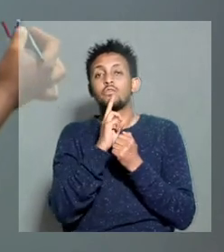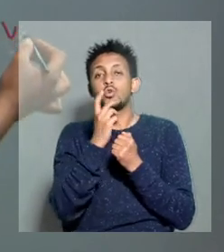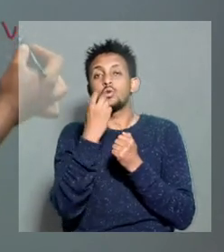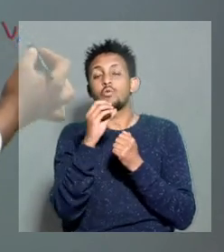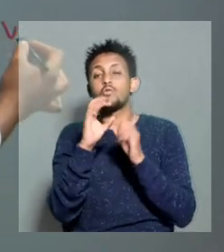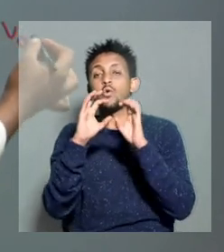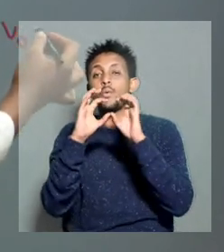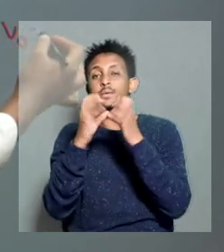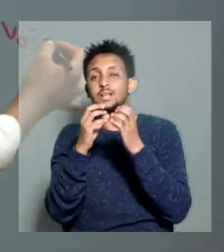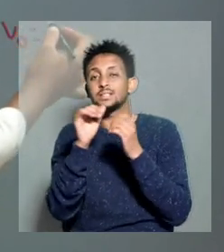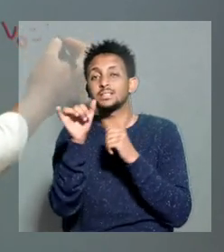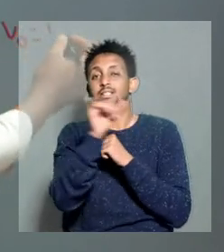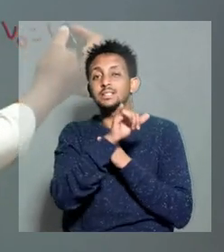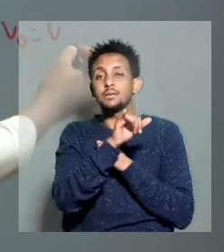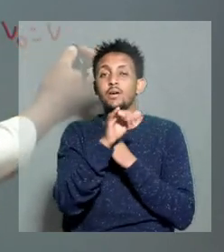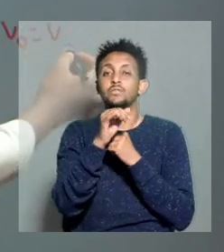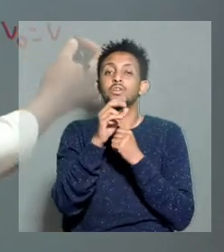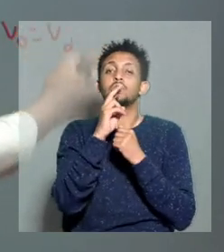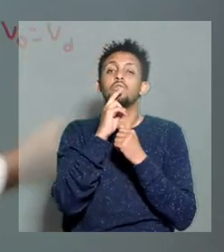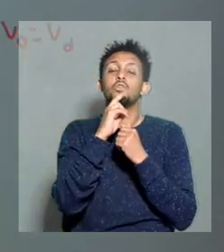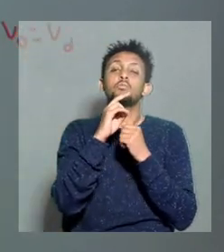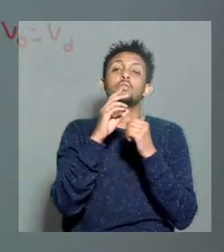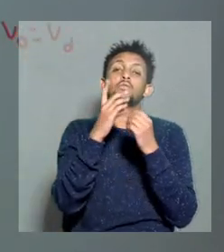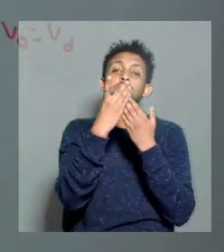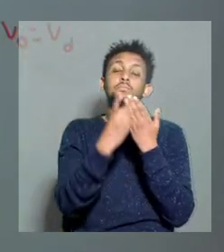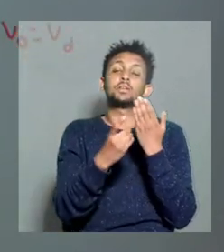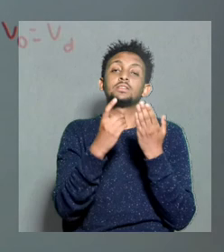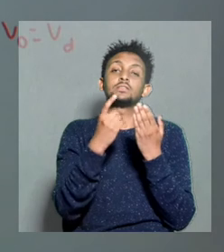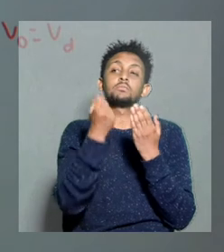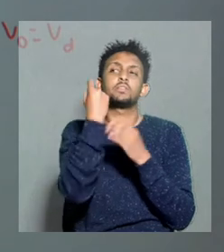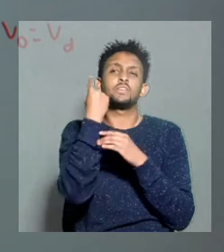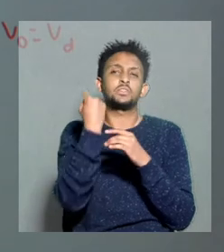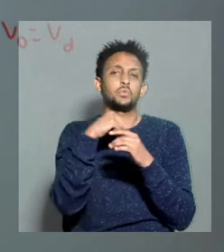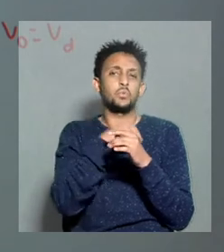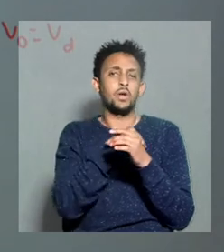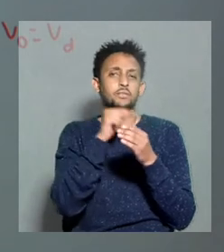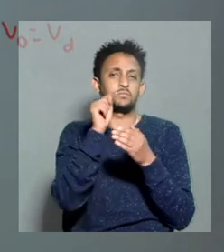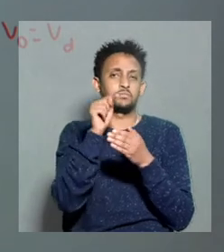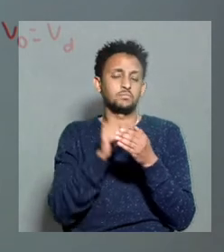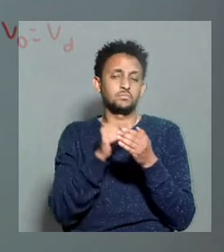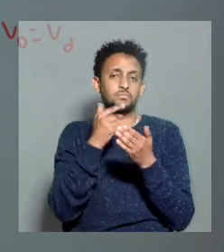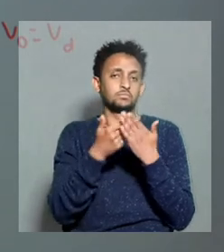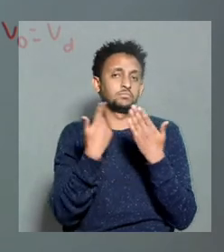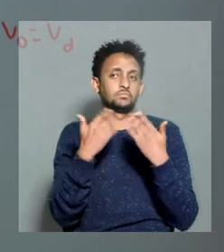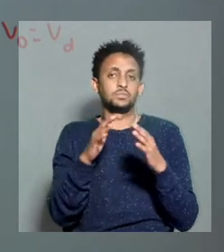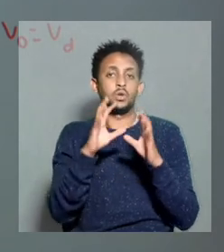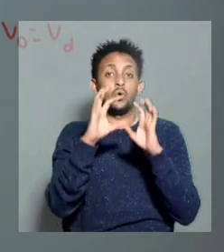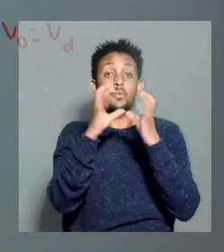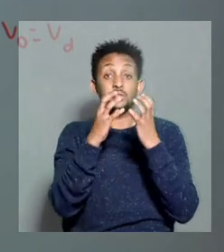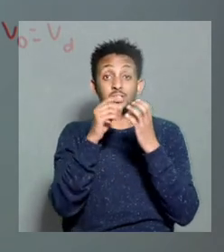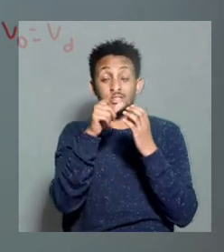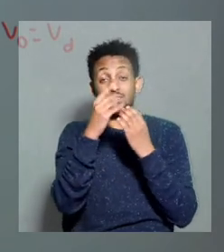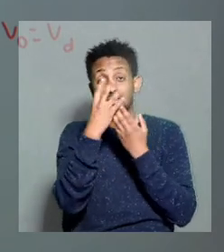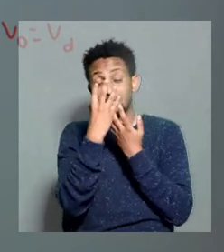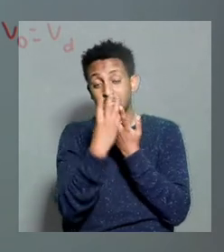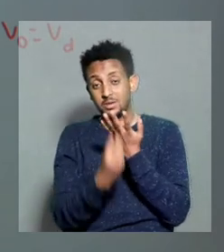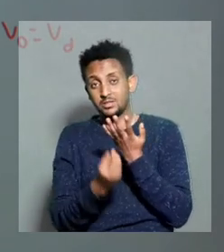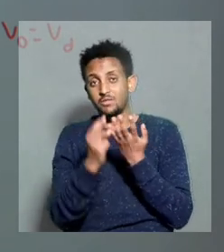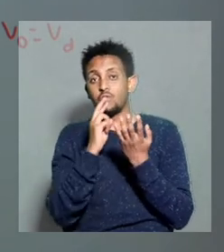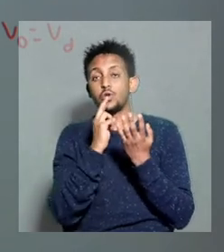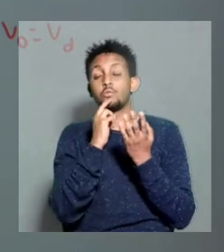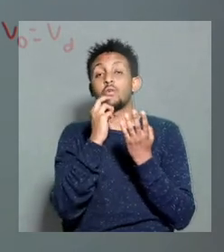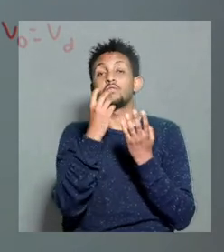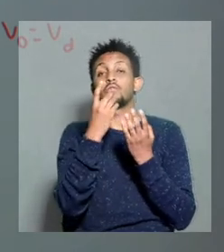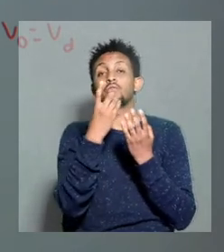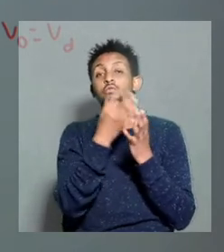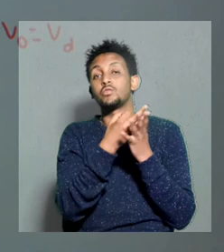the object is the same as the volume of the displaced fluid. Previously, we have mentioned this. If an object is totally immersed, the volume of the